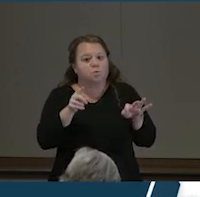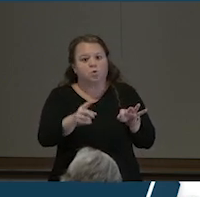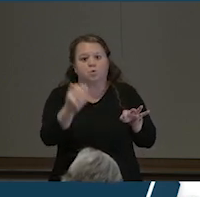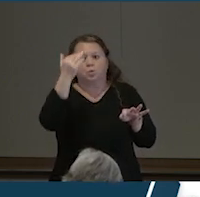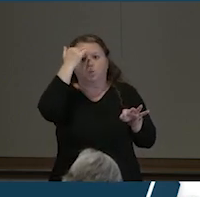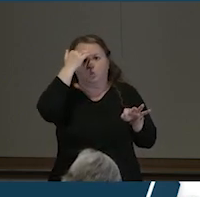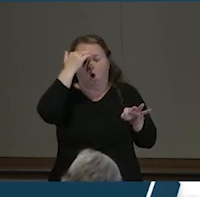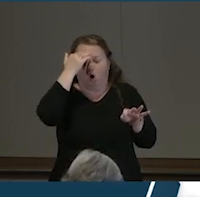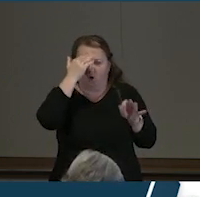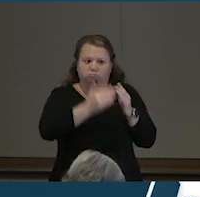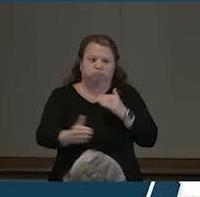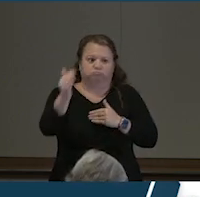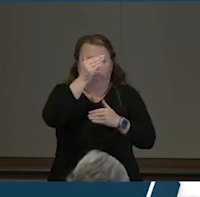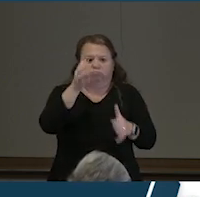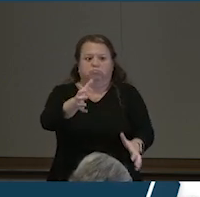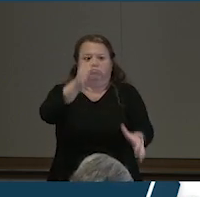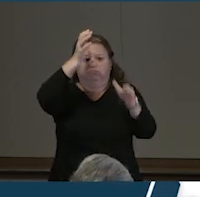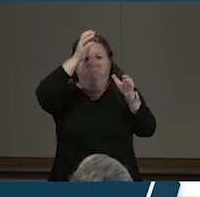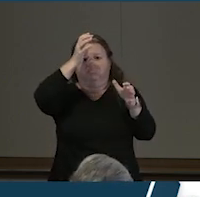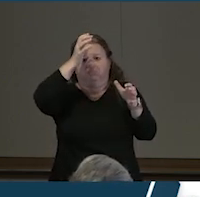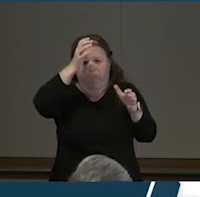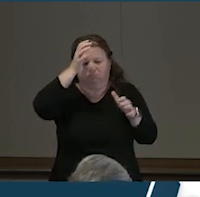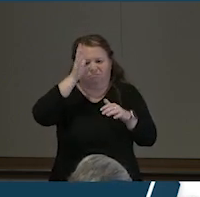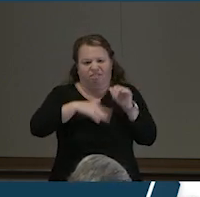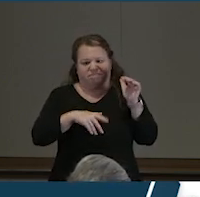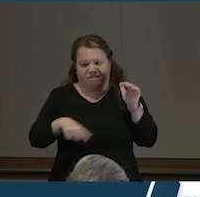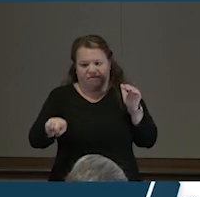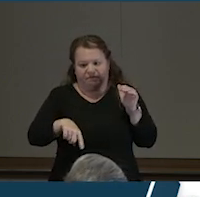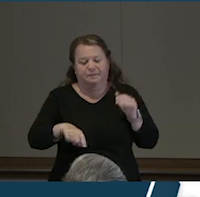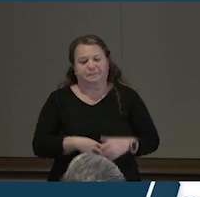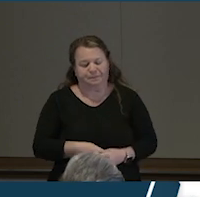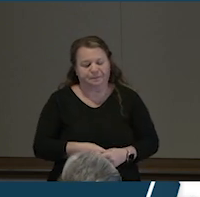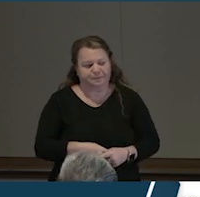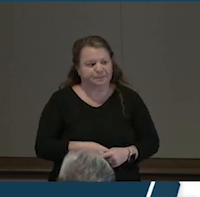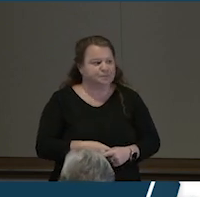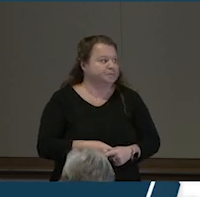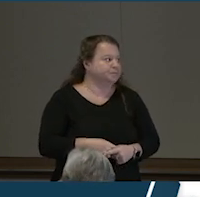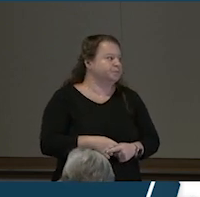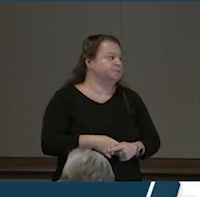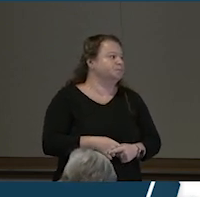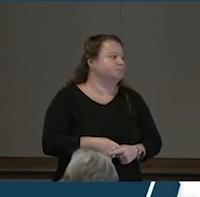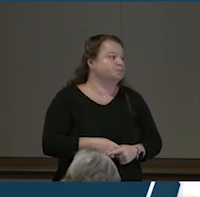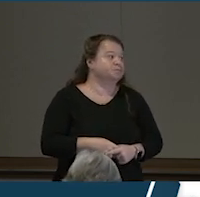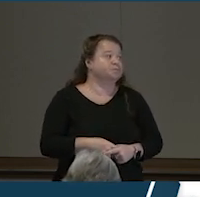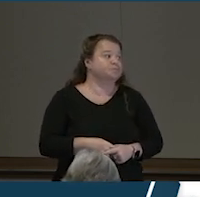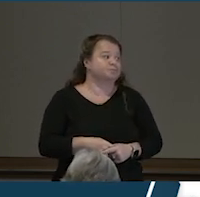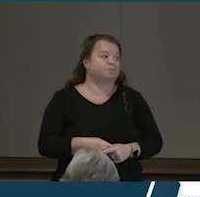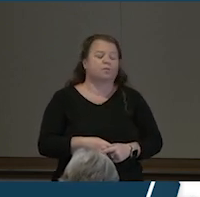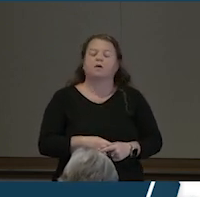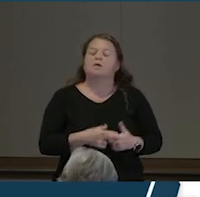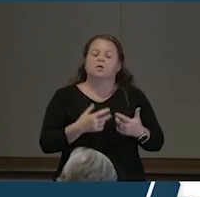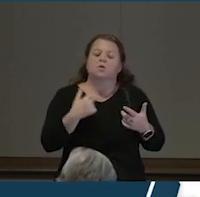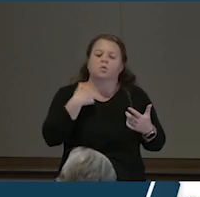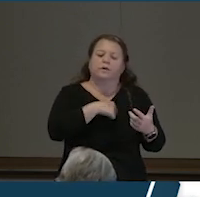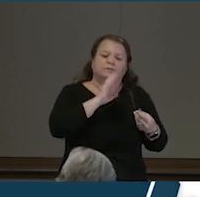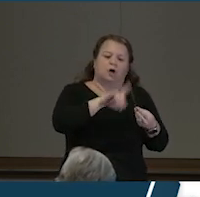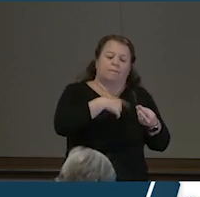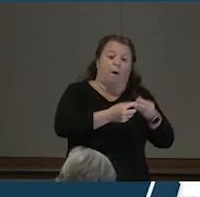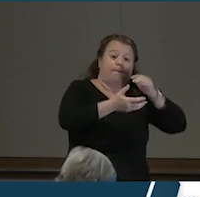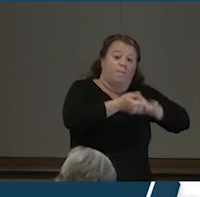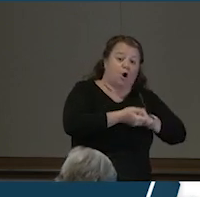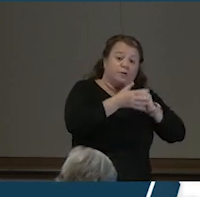as much or a little bit more than they do. And one of the things that we talk about in partners in policymaking, because